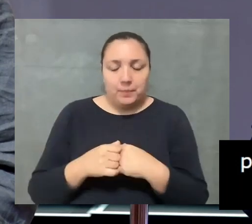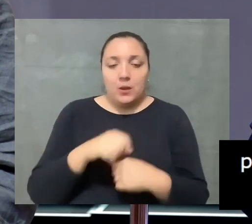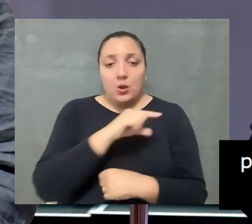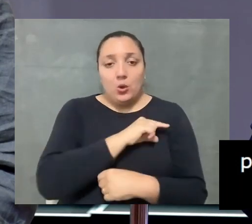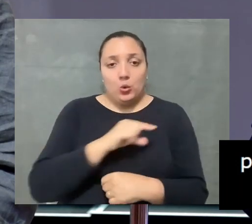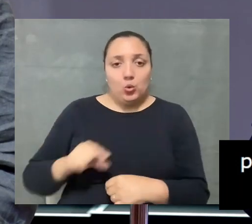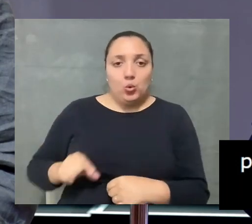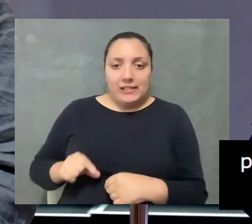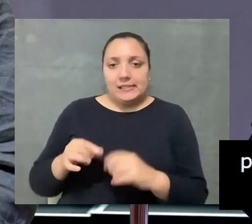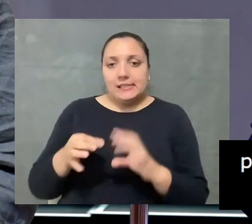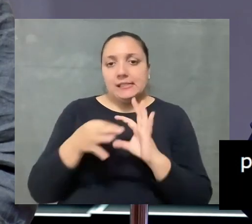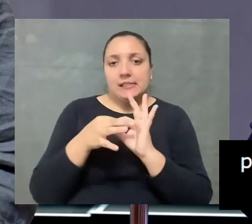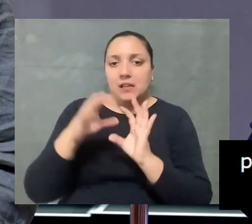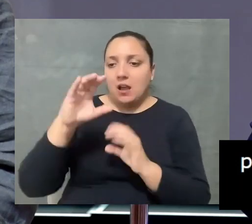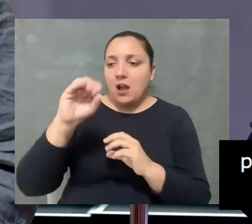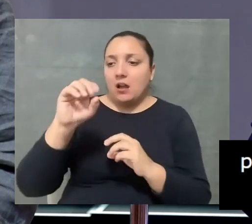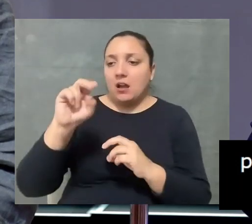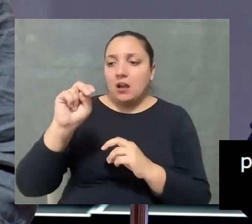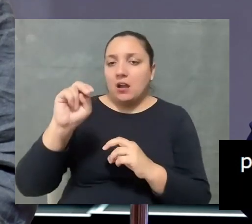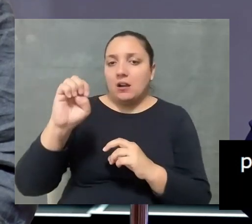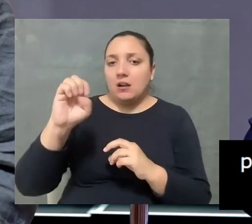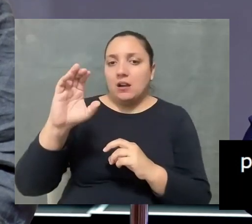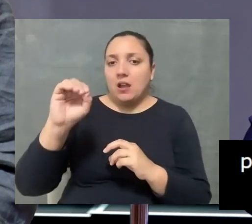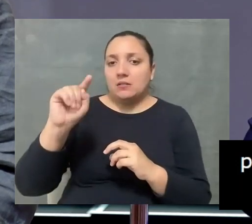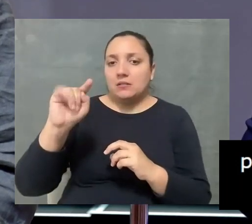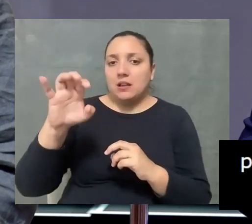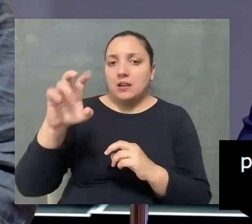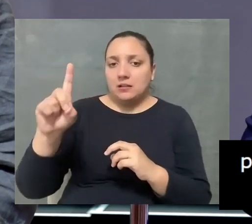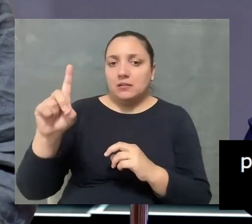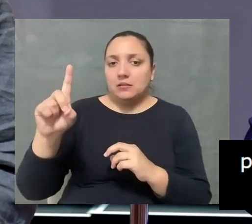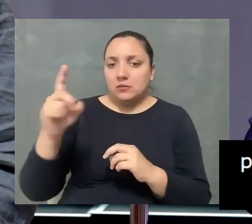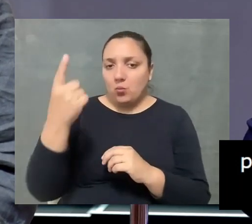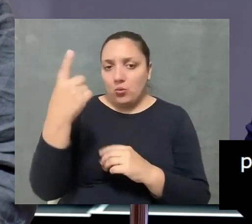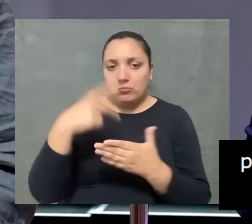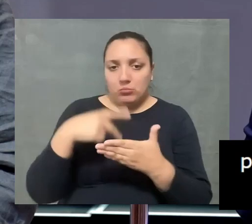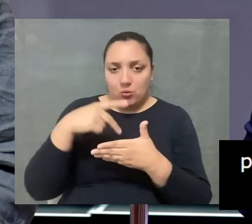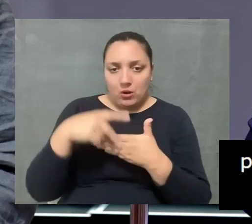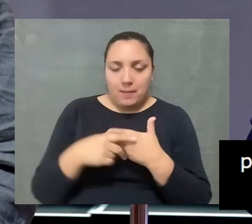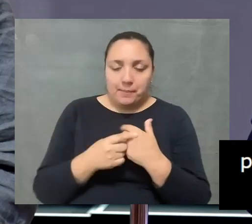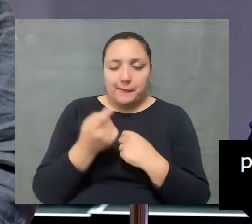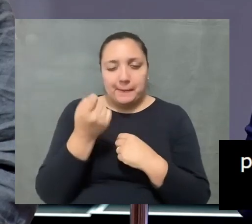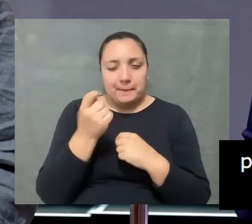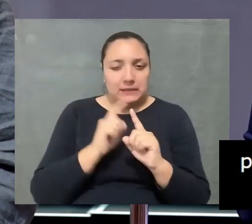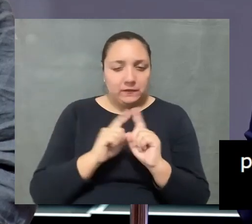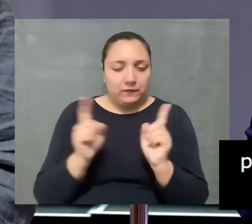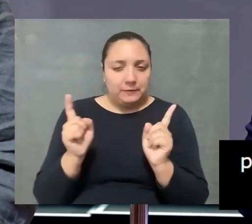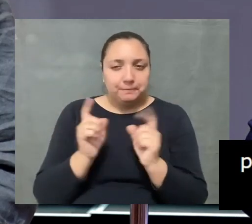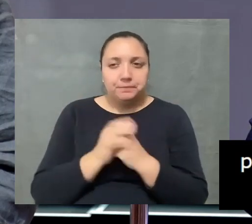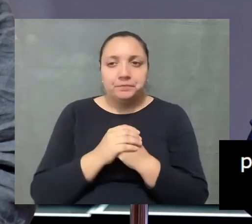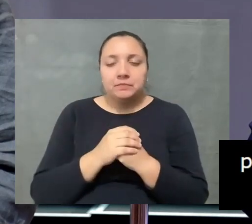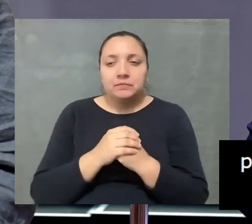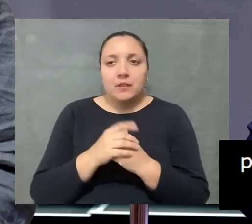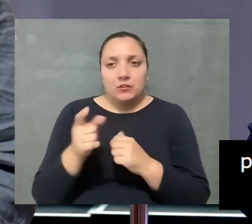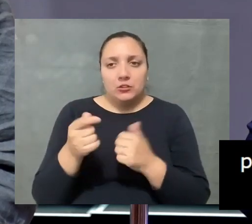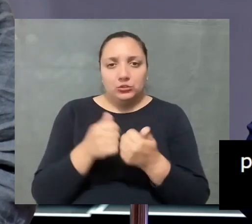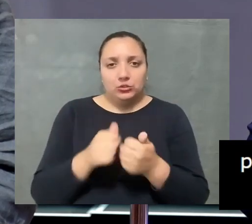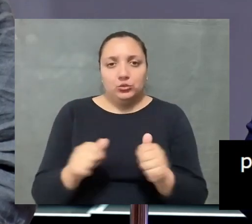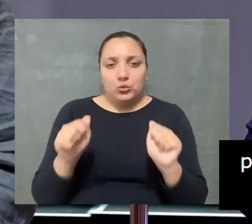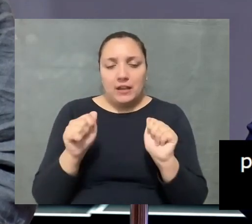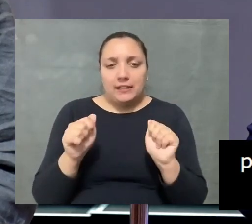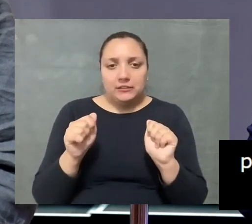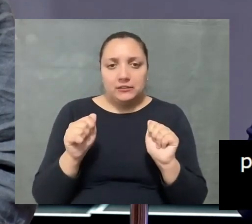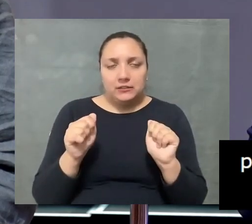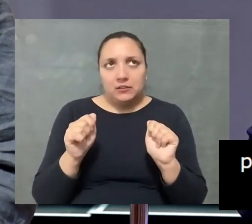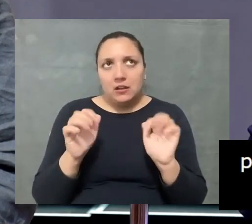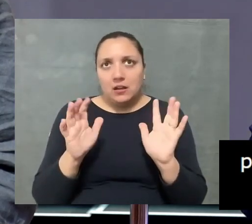Connected, which is a program that, in a slightly different way, is attempting to bridge the digital